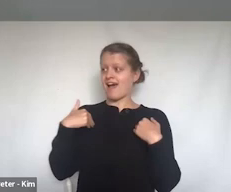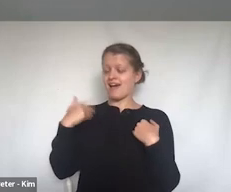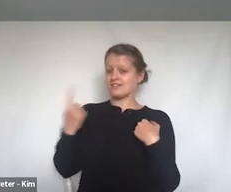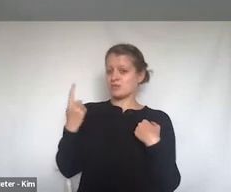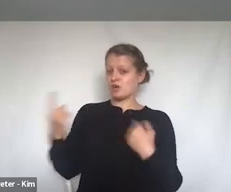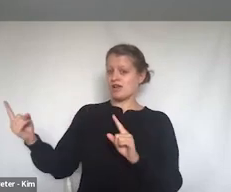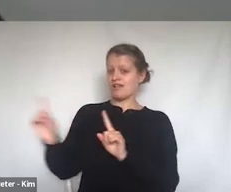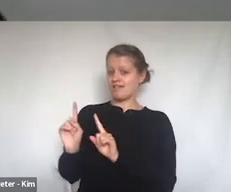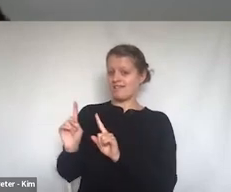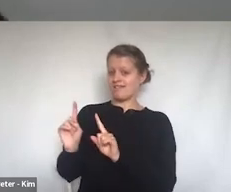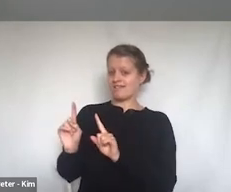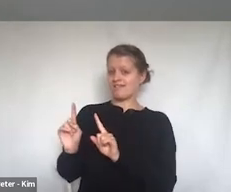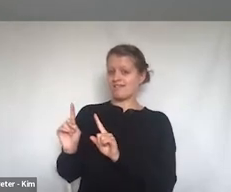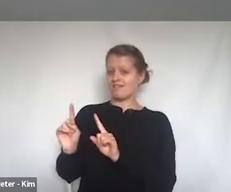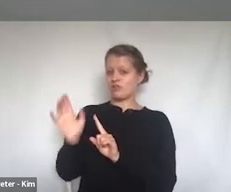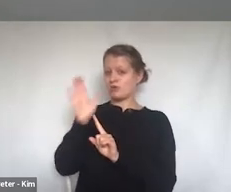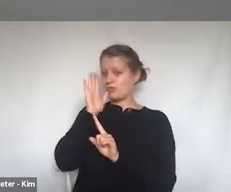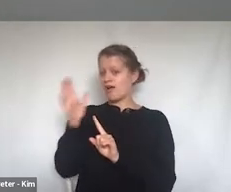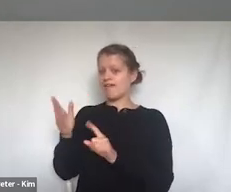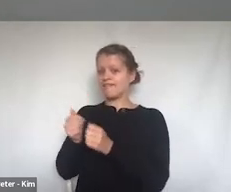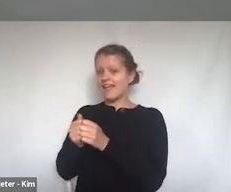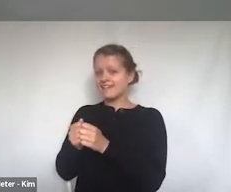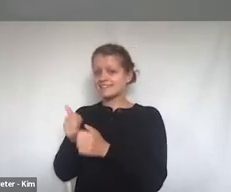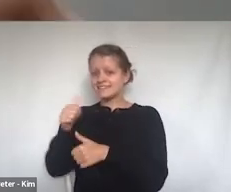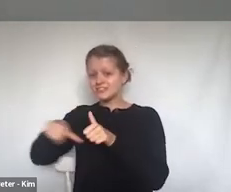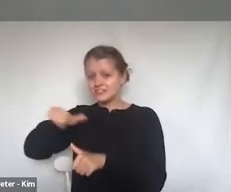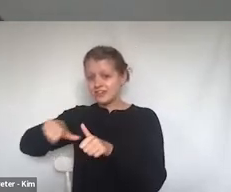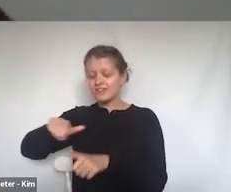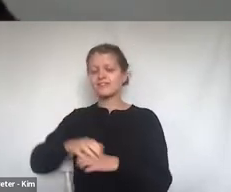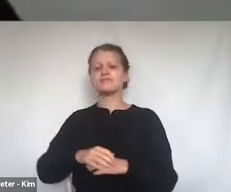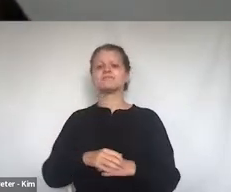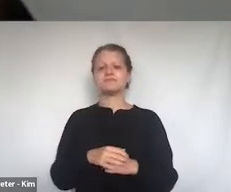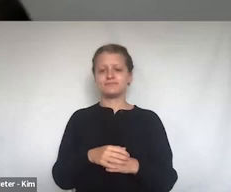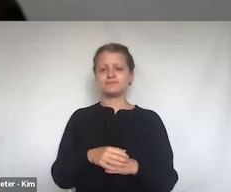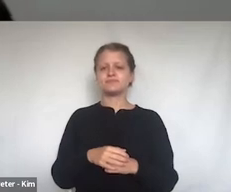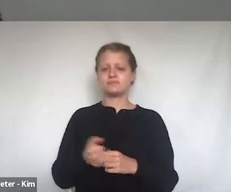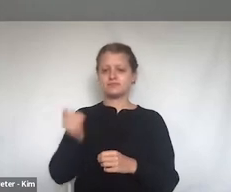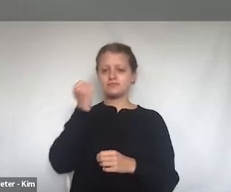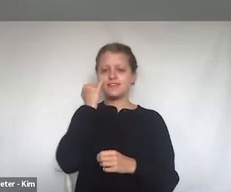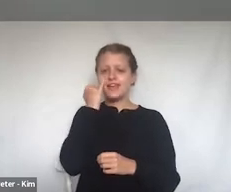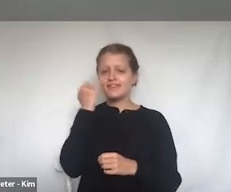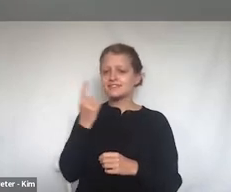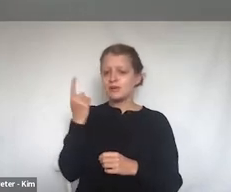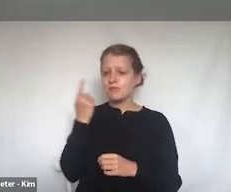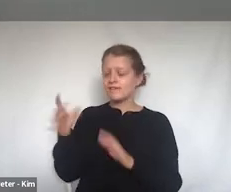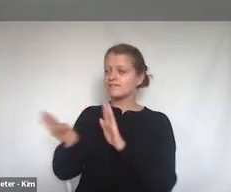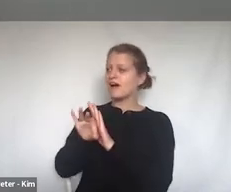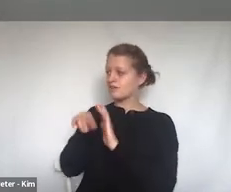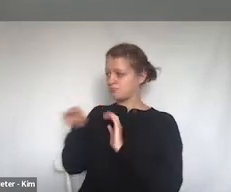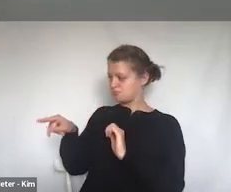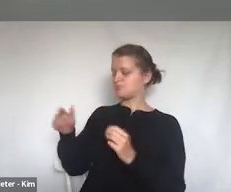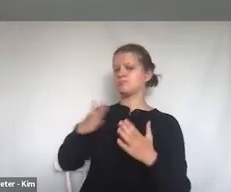it's important to have a heat buddy. So if you've identified your heat buddies, you should be checking on each